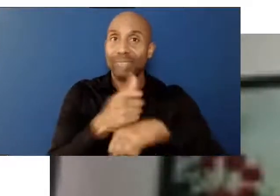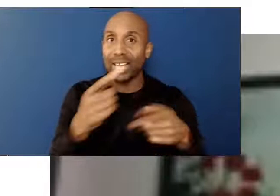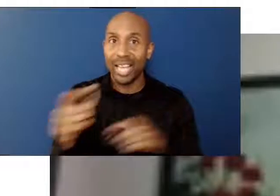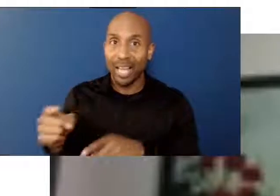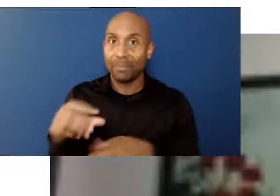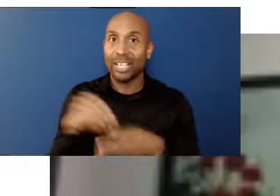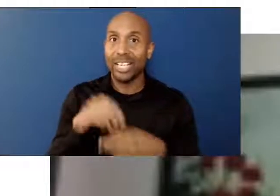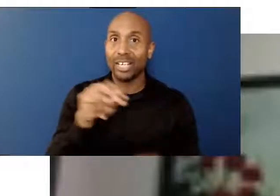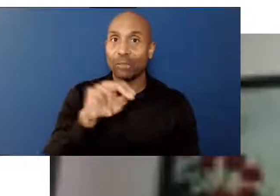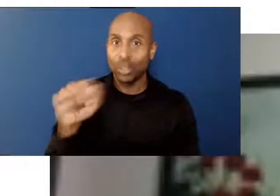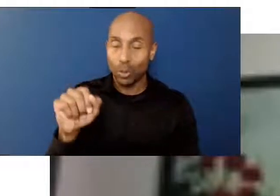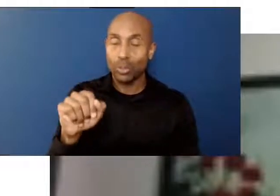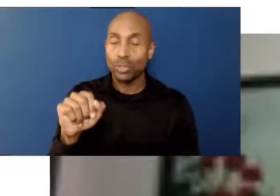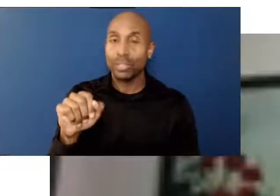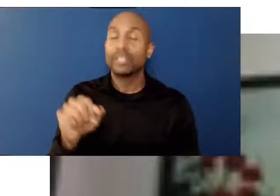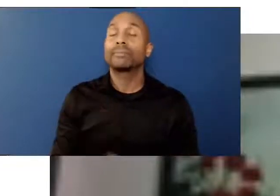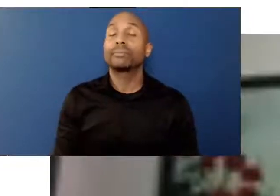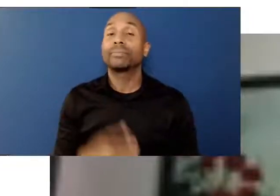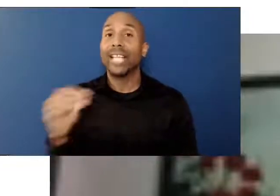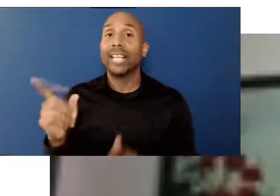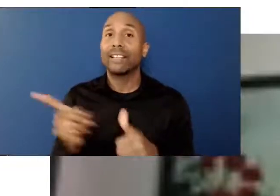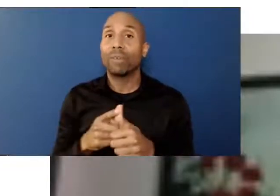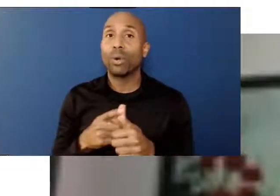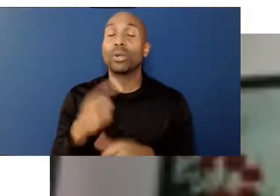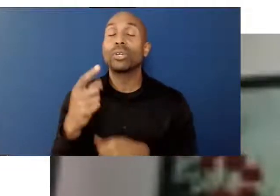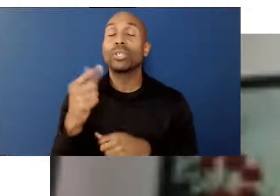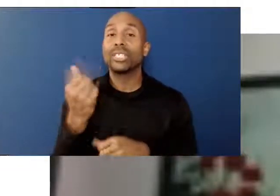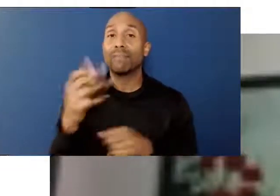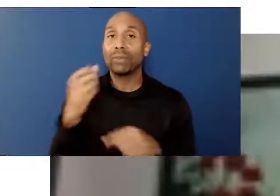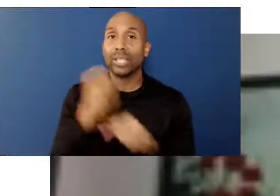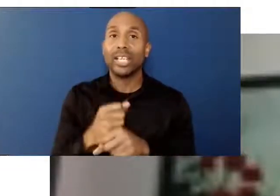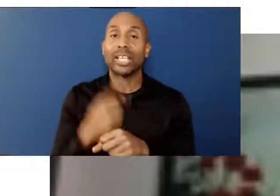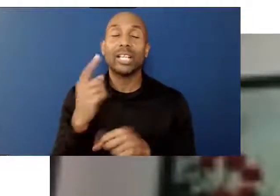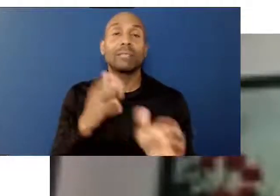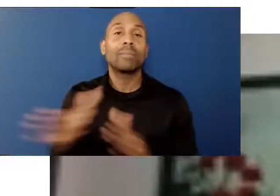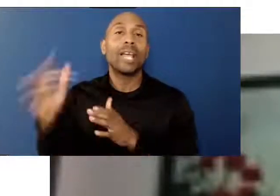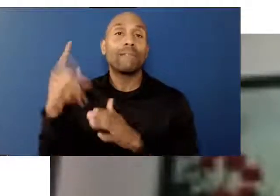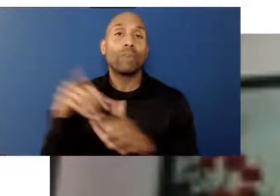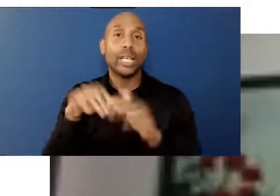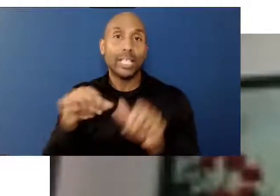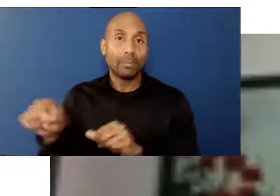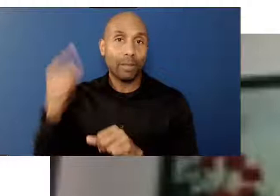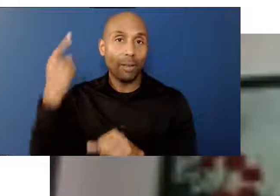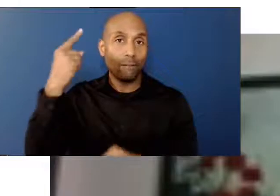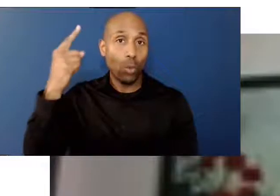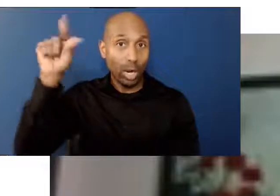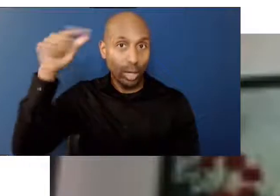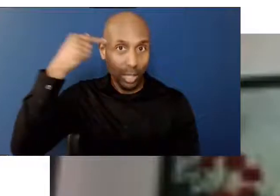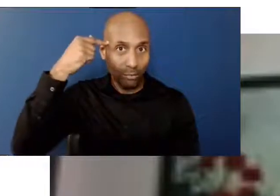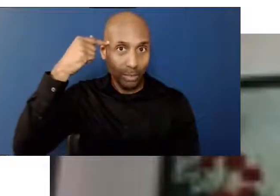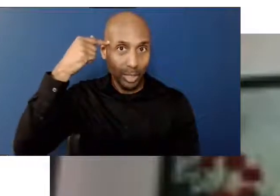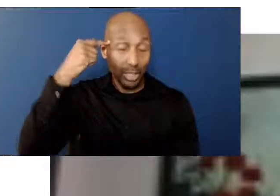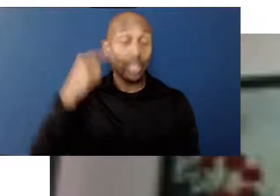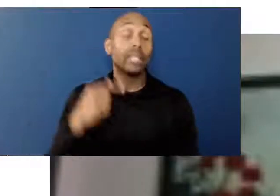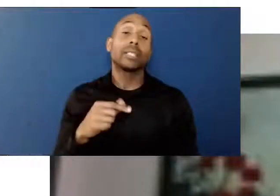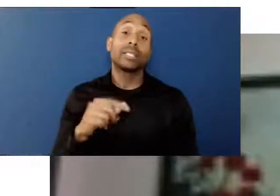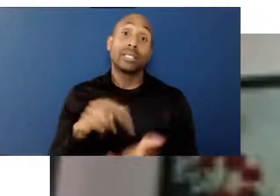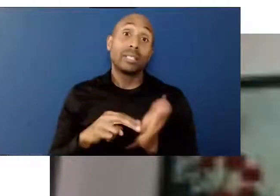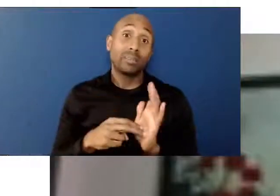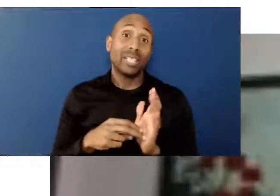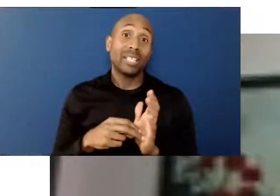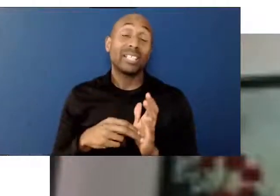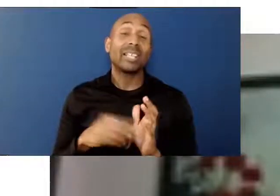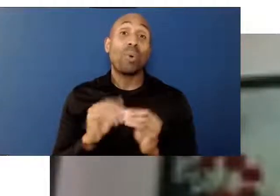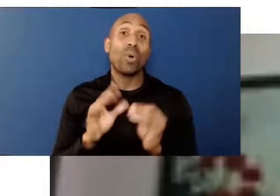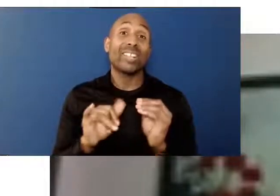plan for government. And you put those two documents together, and there's over 40 commitments to advance accessibility. And we also